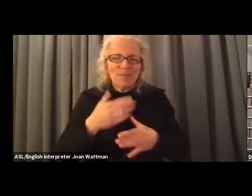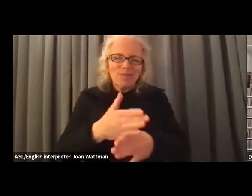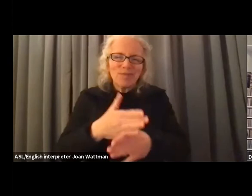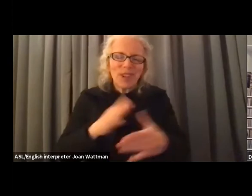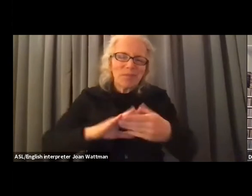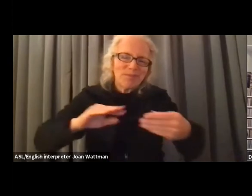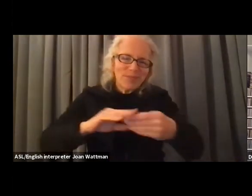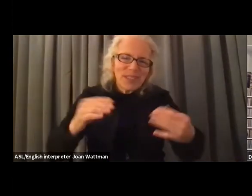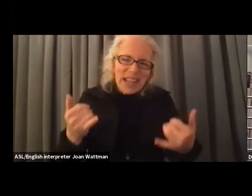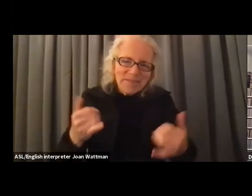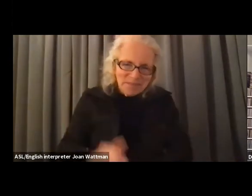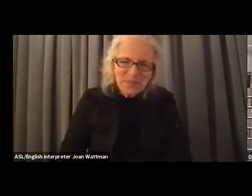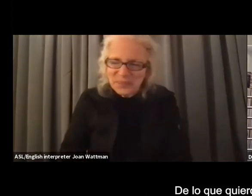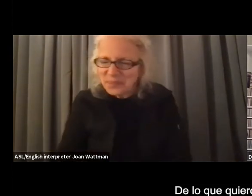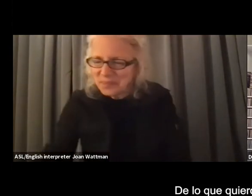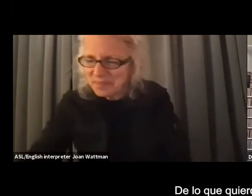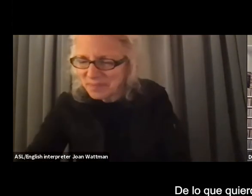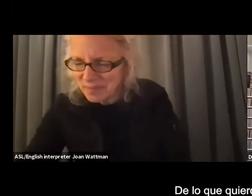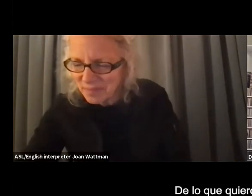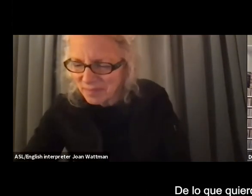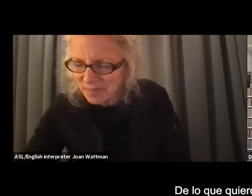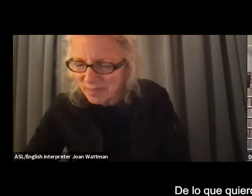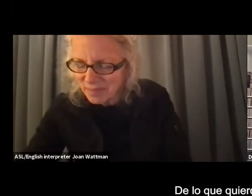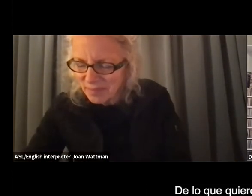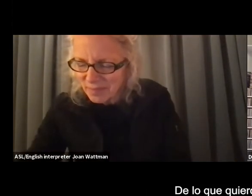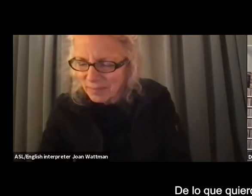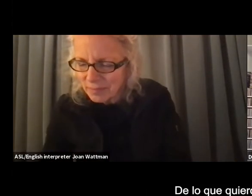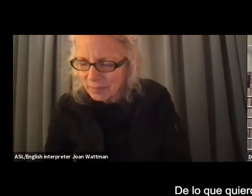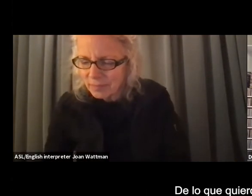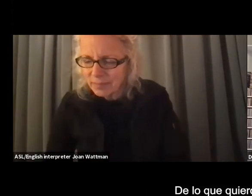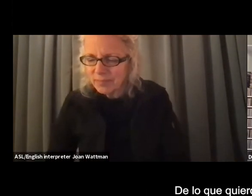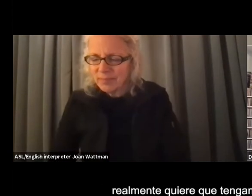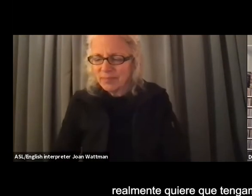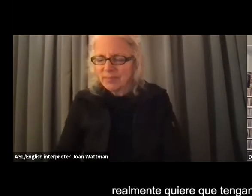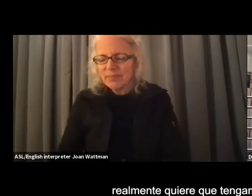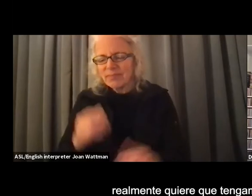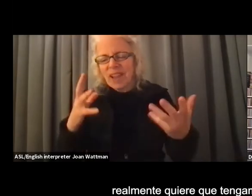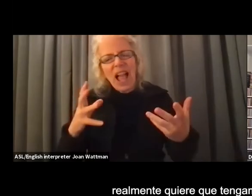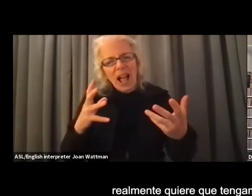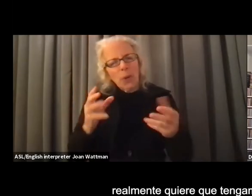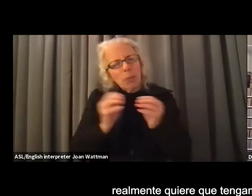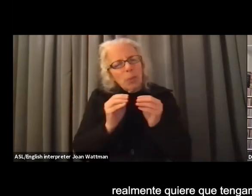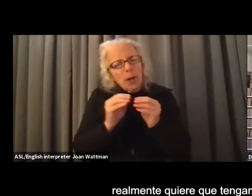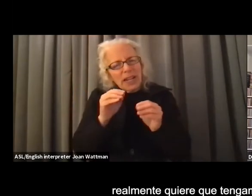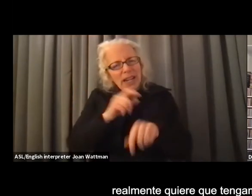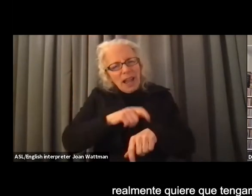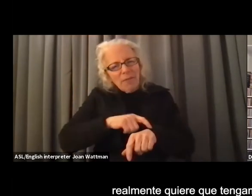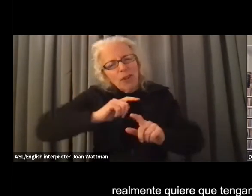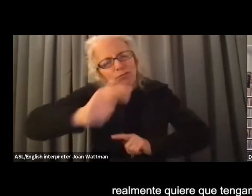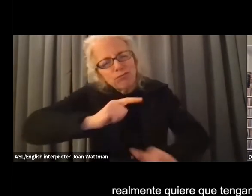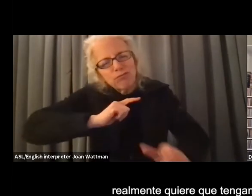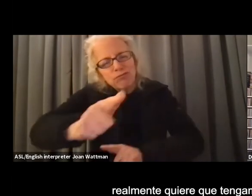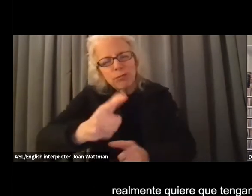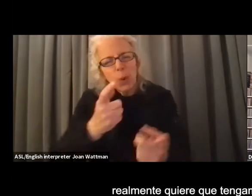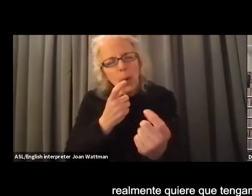remarks with you today. What I want to talk about today, and I won't take too much time because I really want us to have time for conversation, and I'm certainly